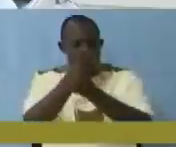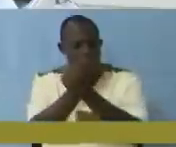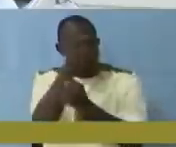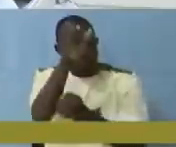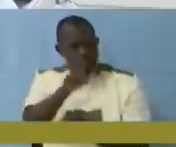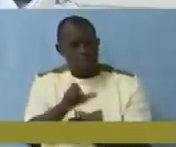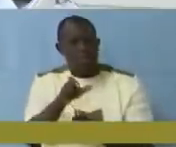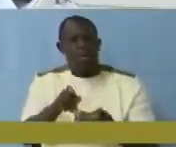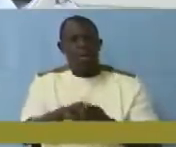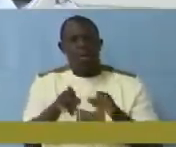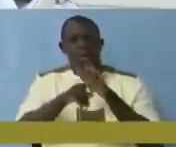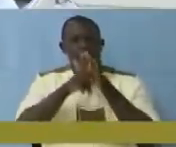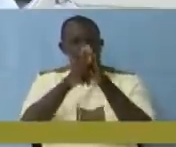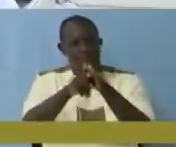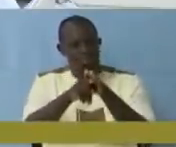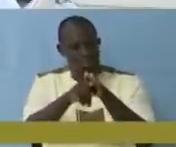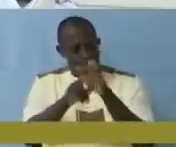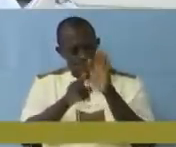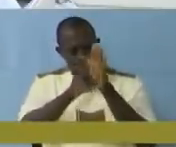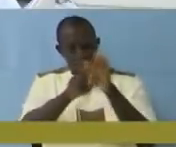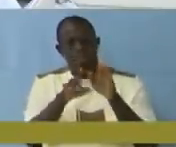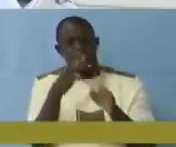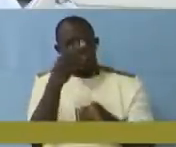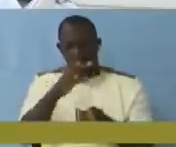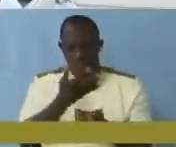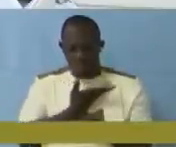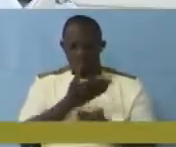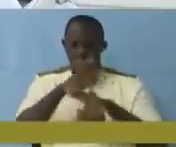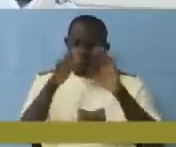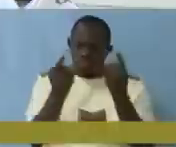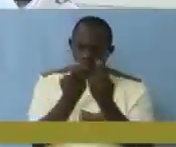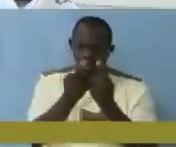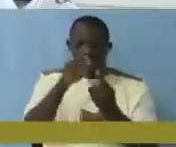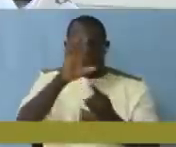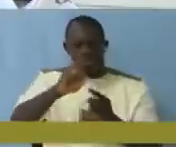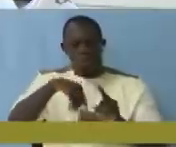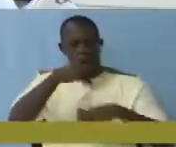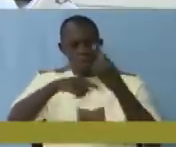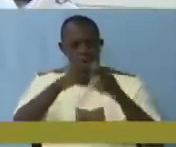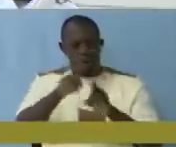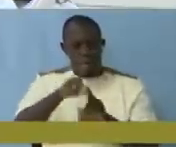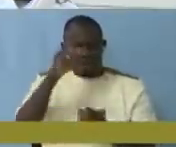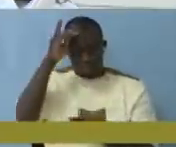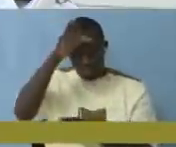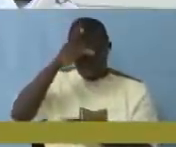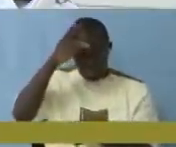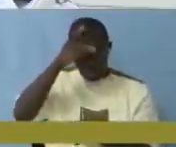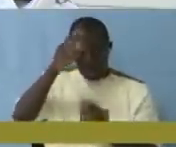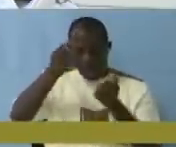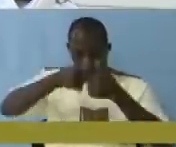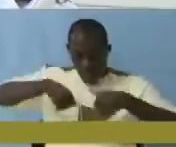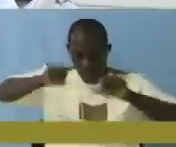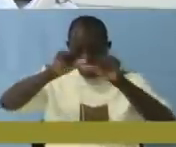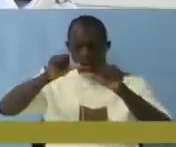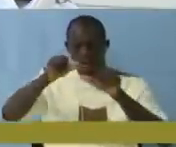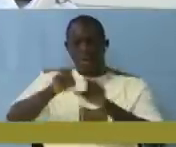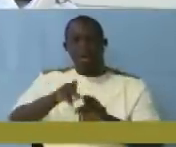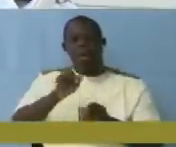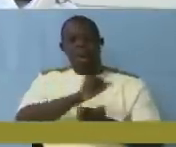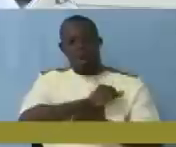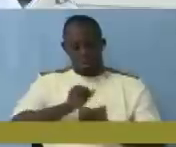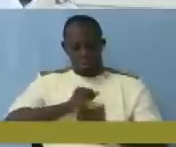If, for instance, there is something that has to do with the political side of our arrestee, the matter will send to DG and